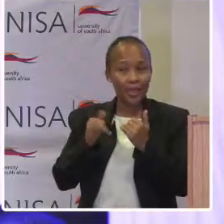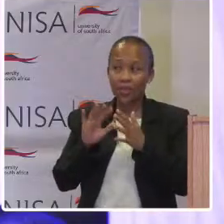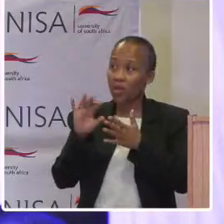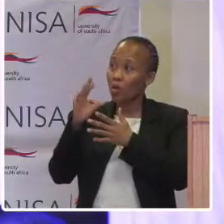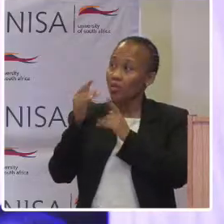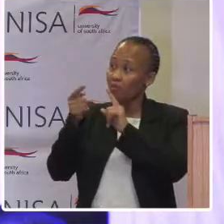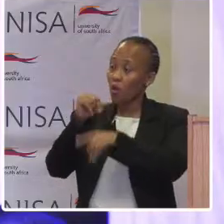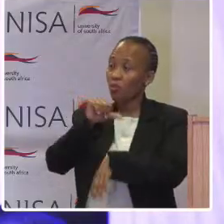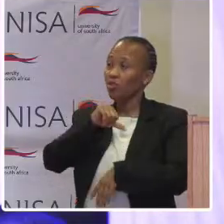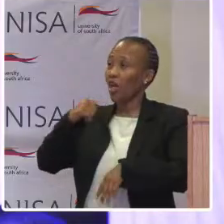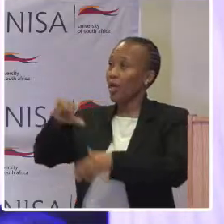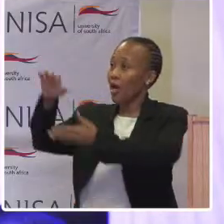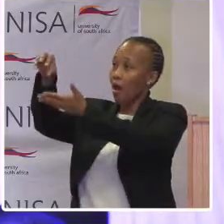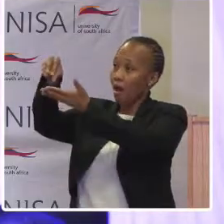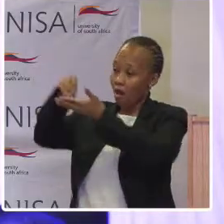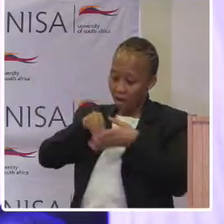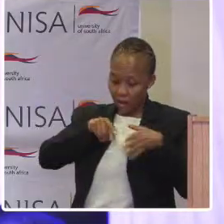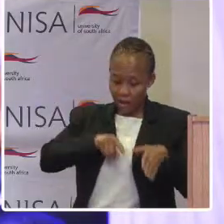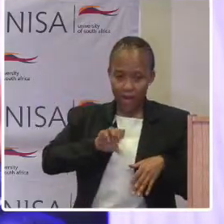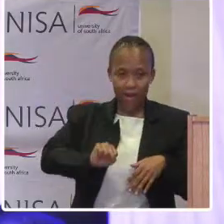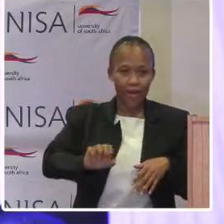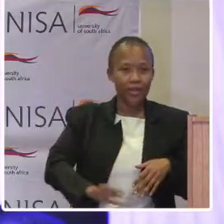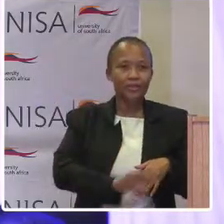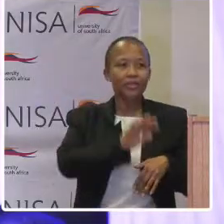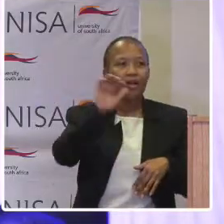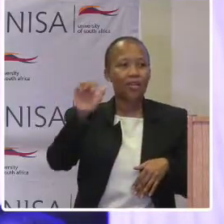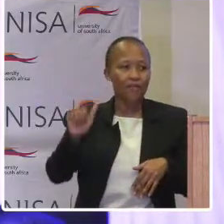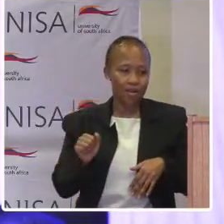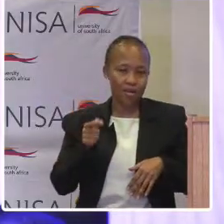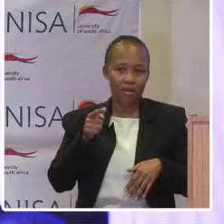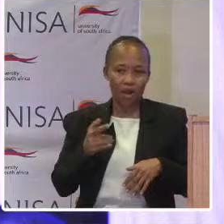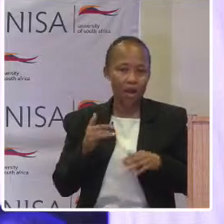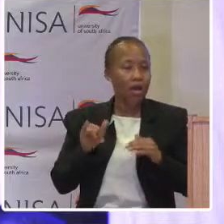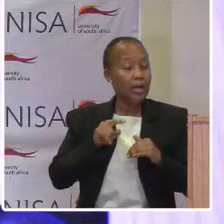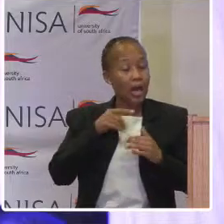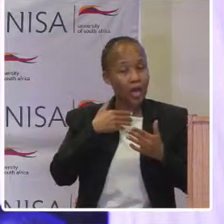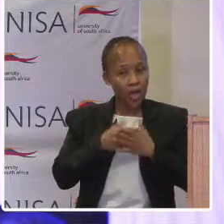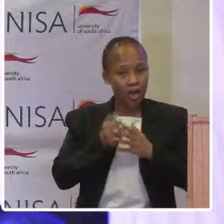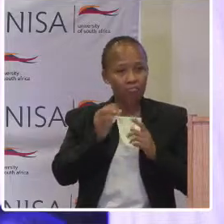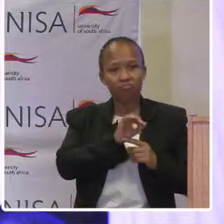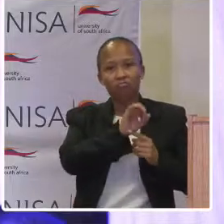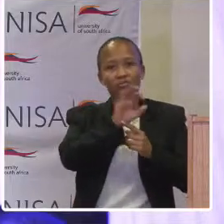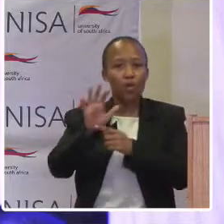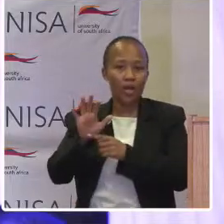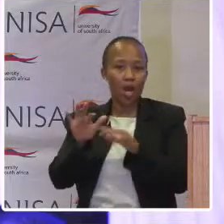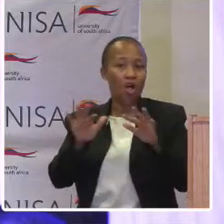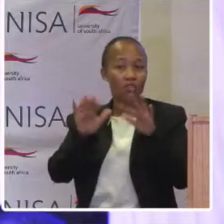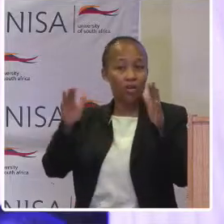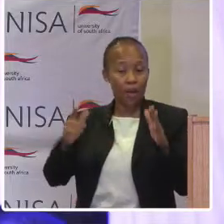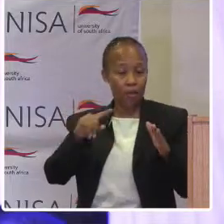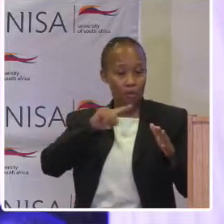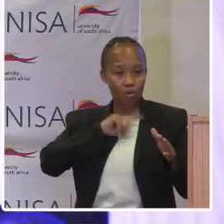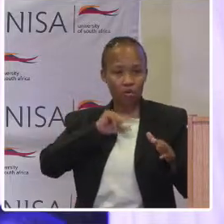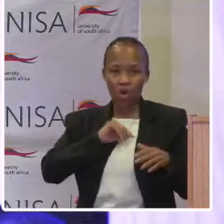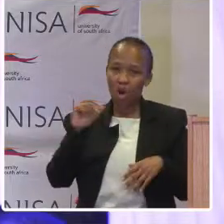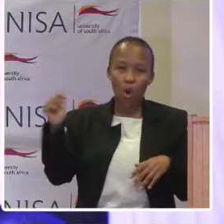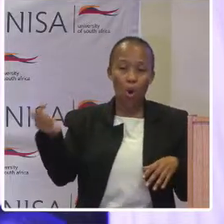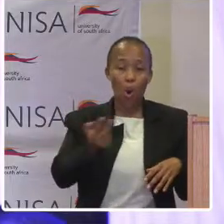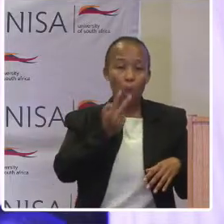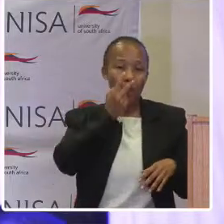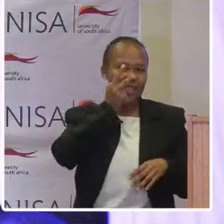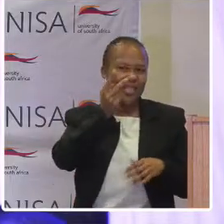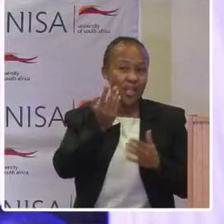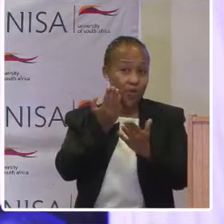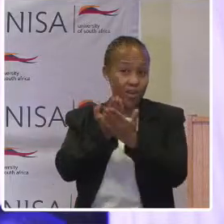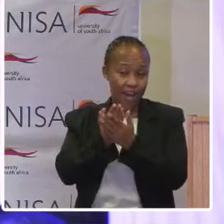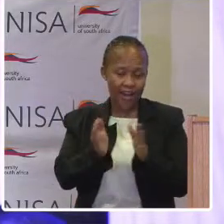China that I will display here on the table so that everyone can see it. I think as